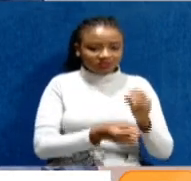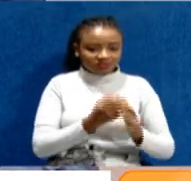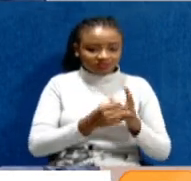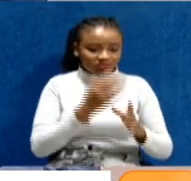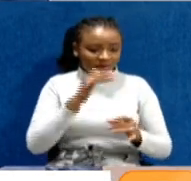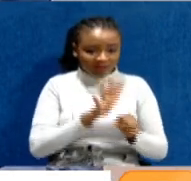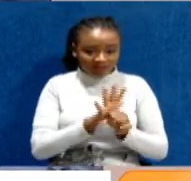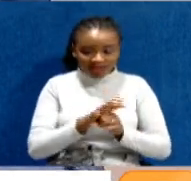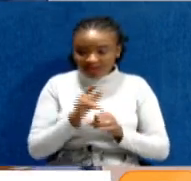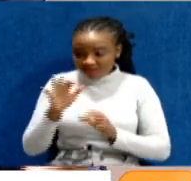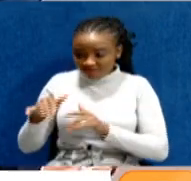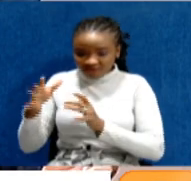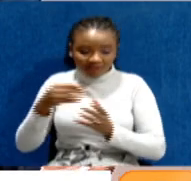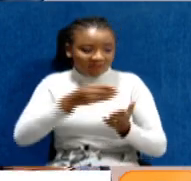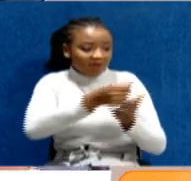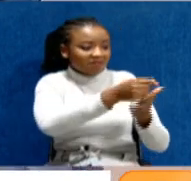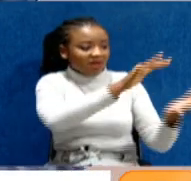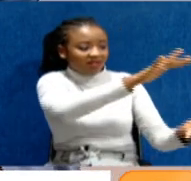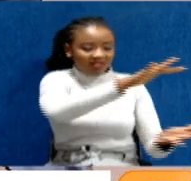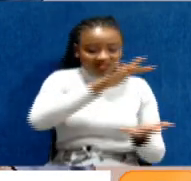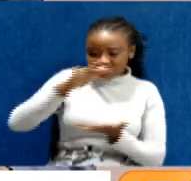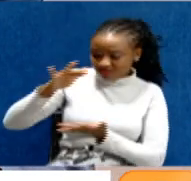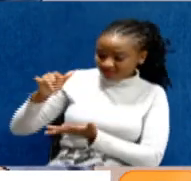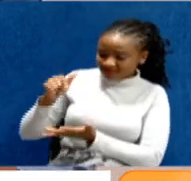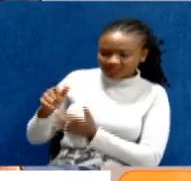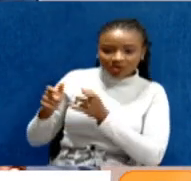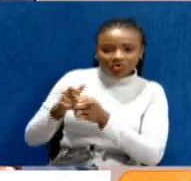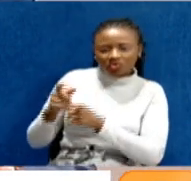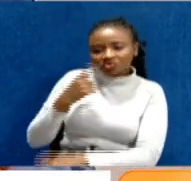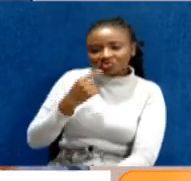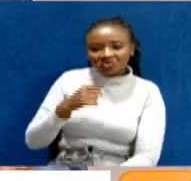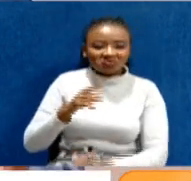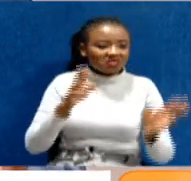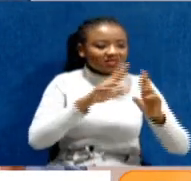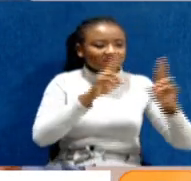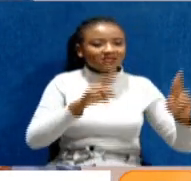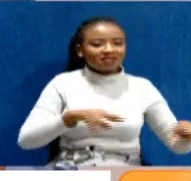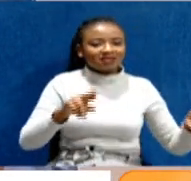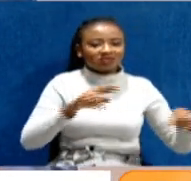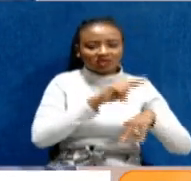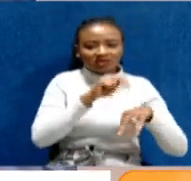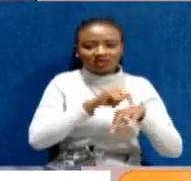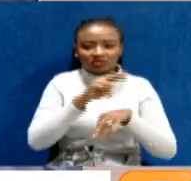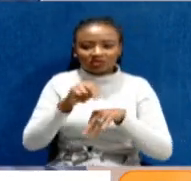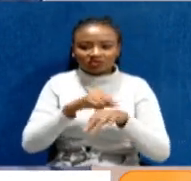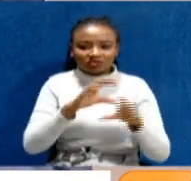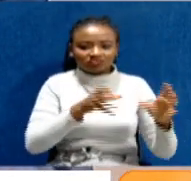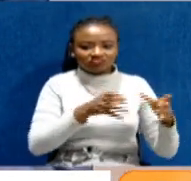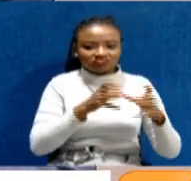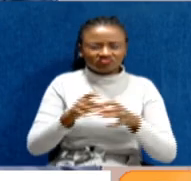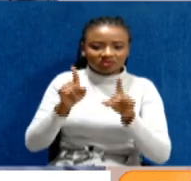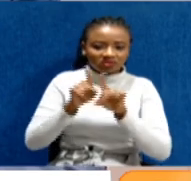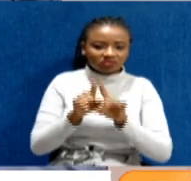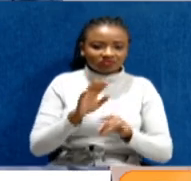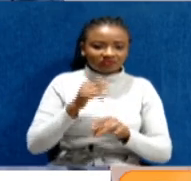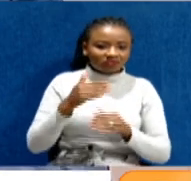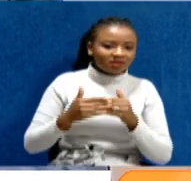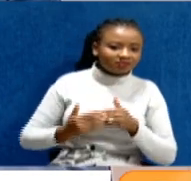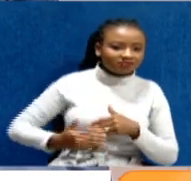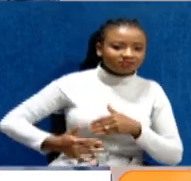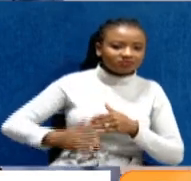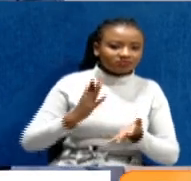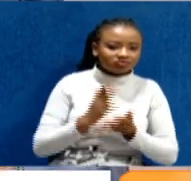used by our farmers are inputs that are controlled by multinationals, which we all know. And as a result, there are inputs